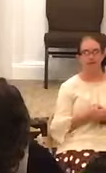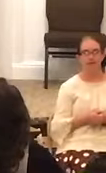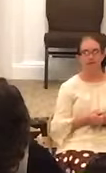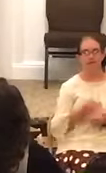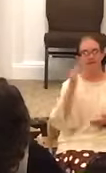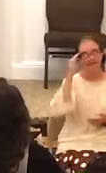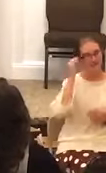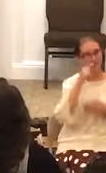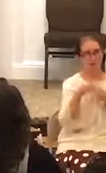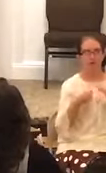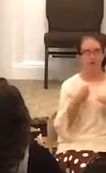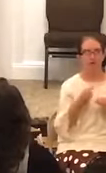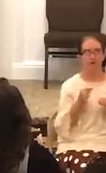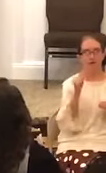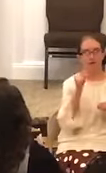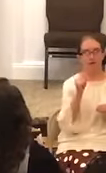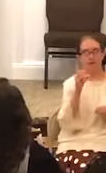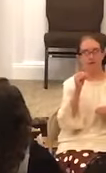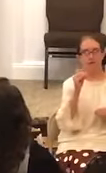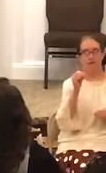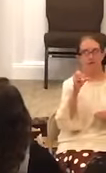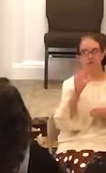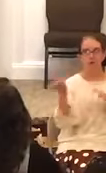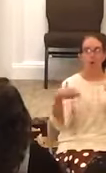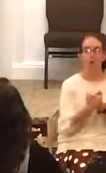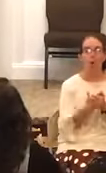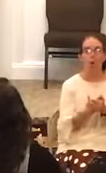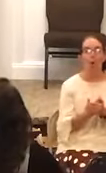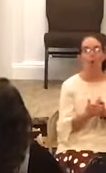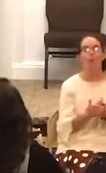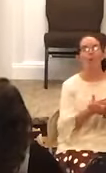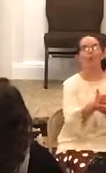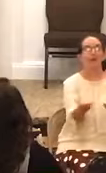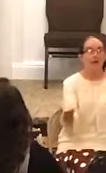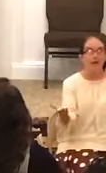You think about that. We only get a little dose of the Holy Ghost. He got the whole ball of wax.